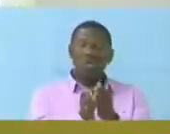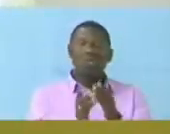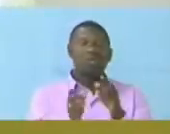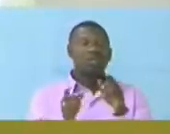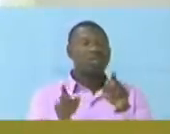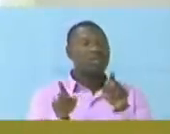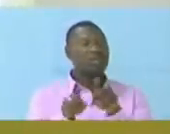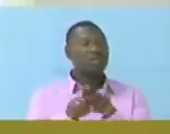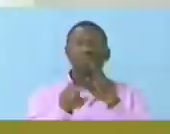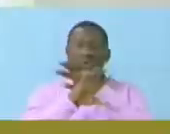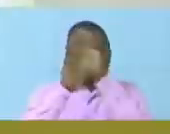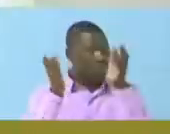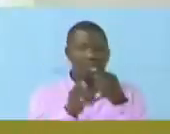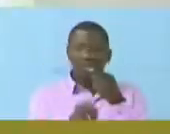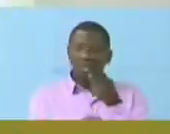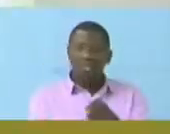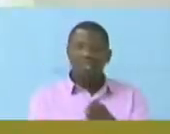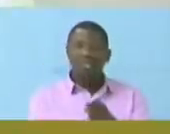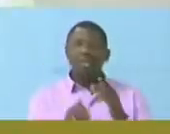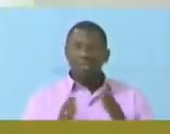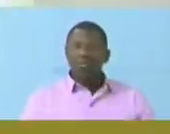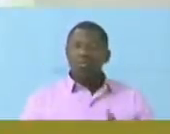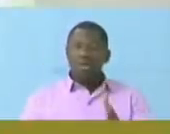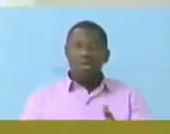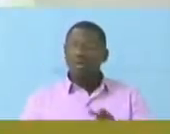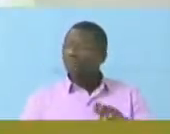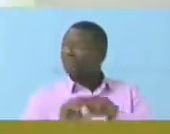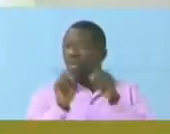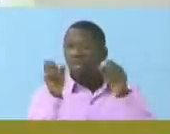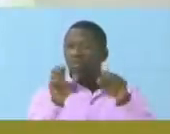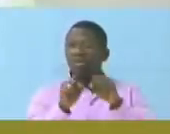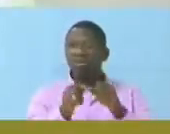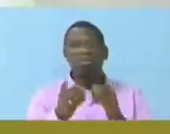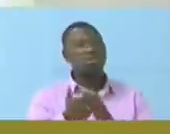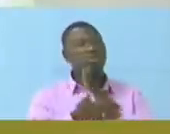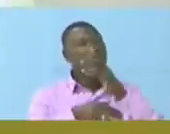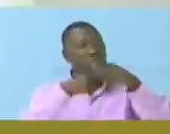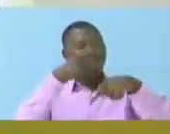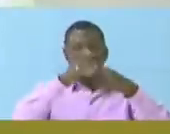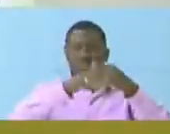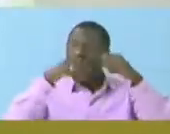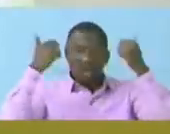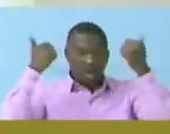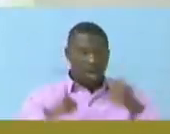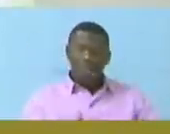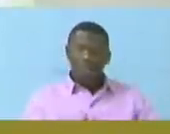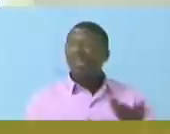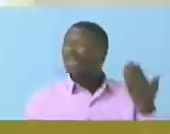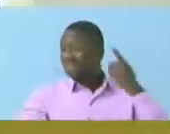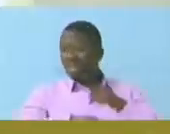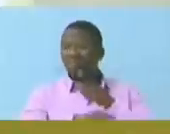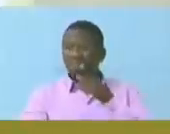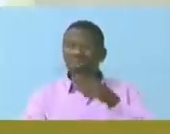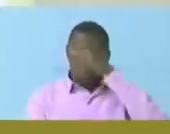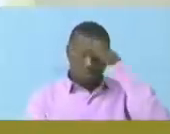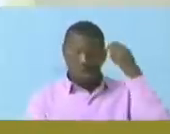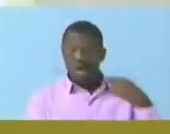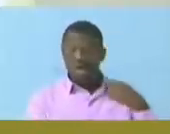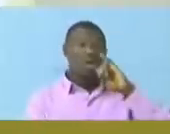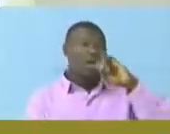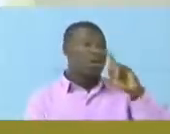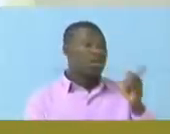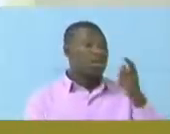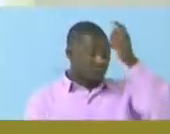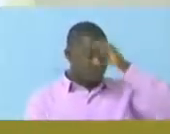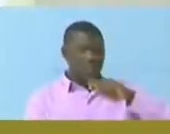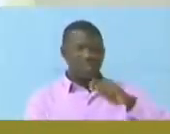happen, even within the police under your watch. But I said that the Sunday morning, the local Hanikabi, Onyanya, Ninkatako, Bekono,